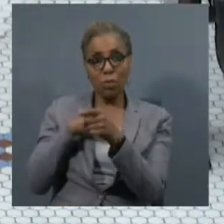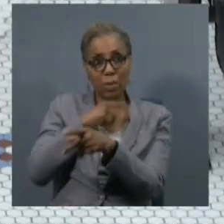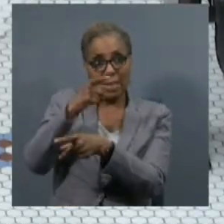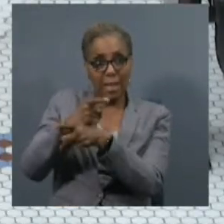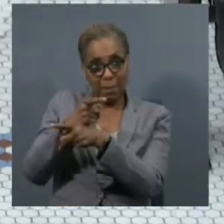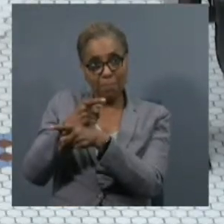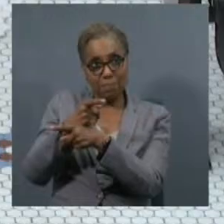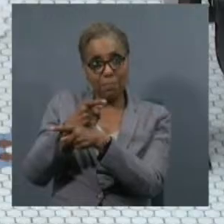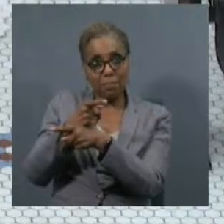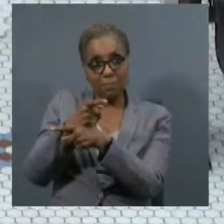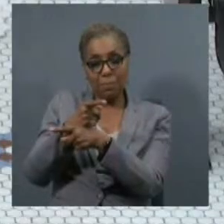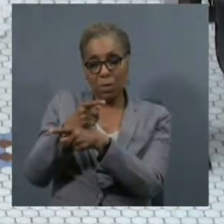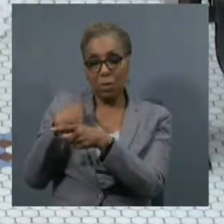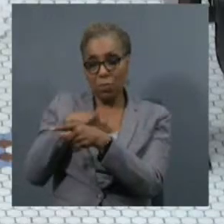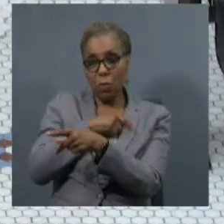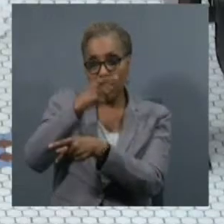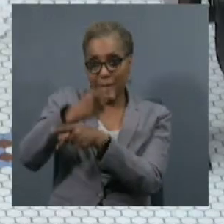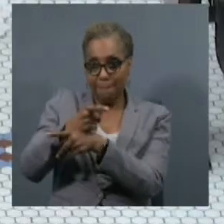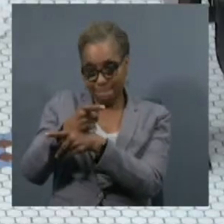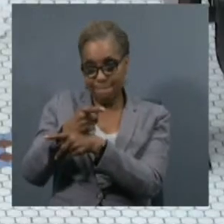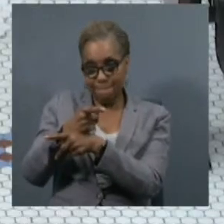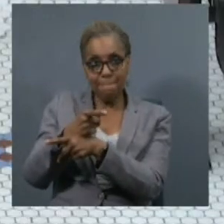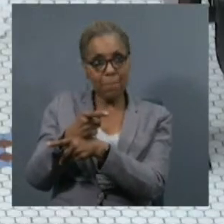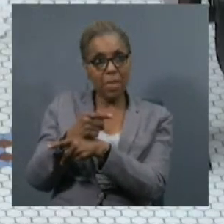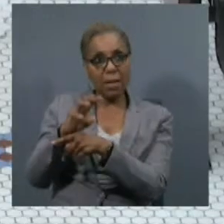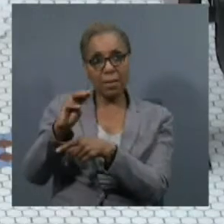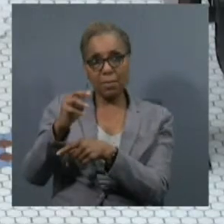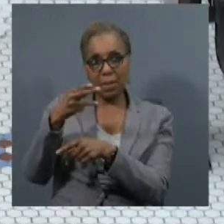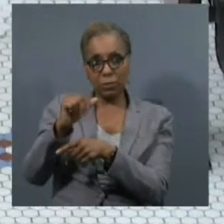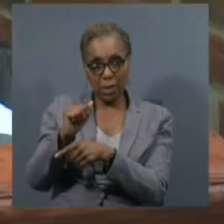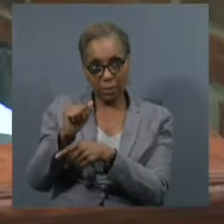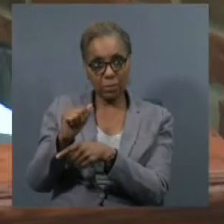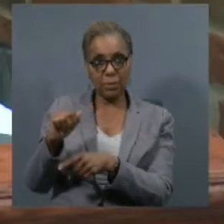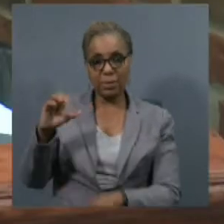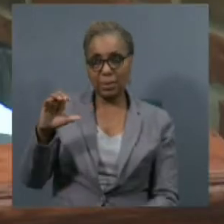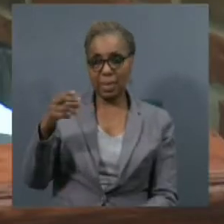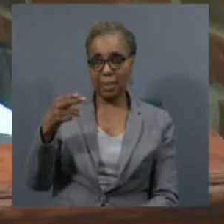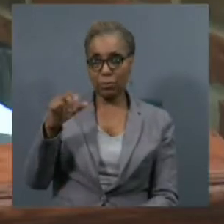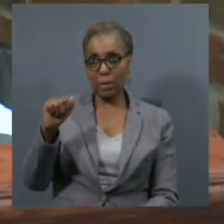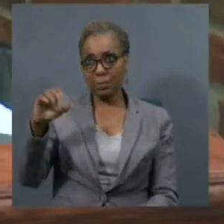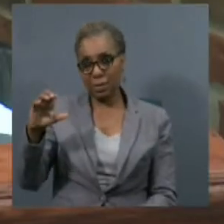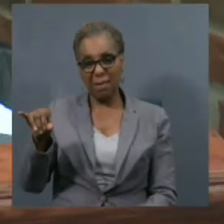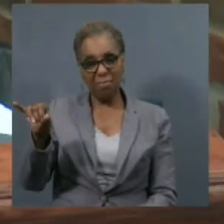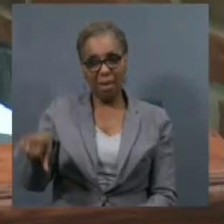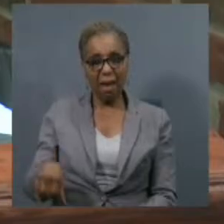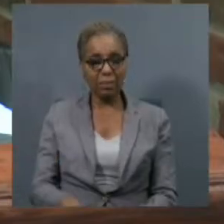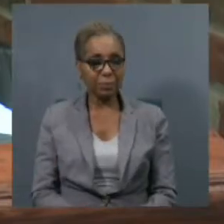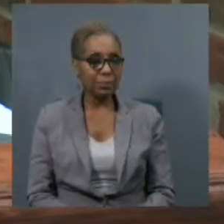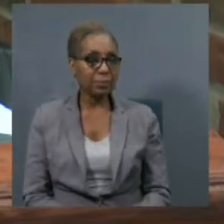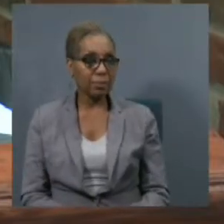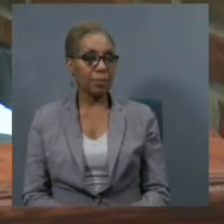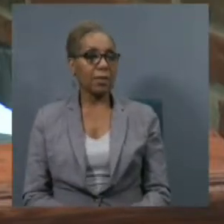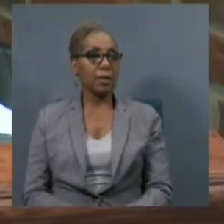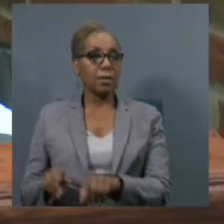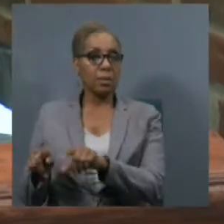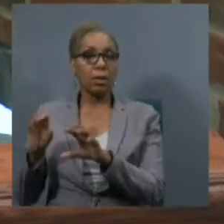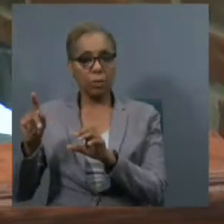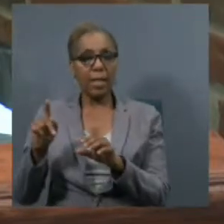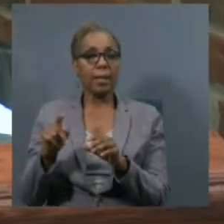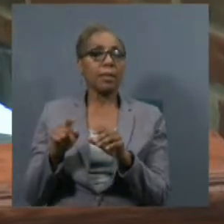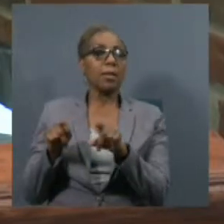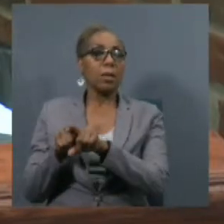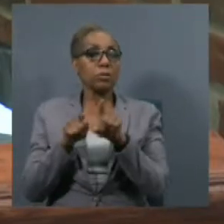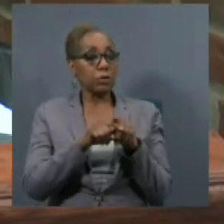our portfolio, meaning MHA and CAHC. Okay. And then,